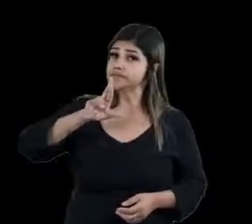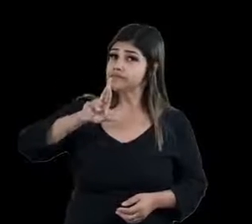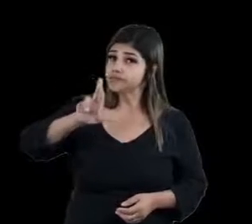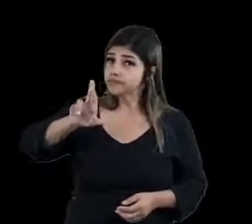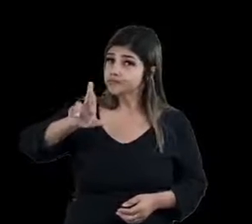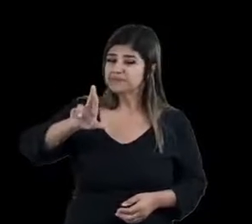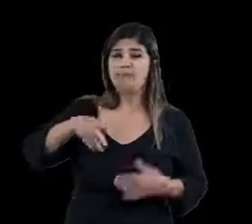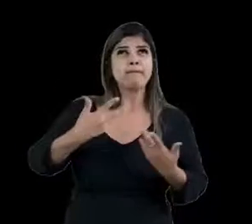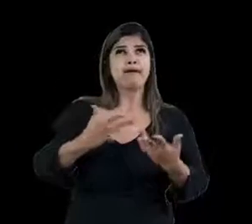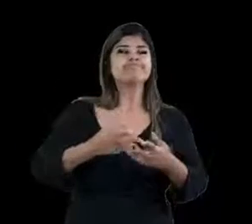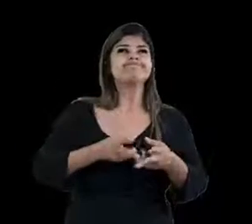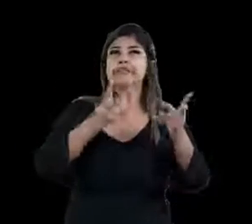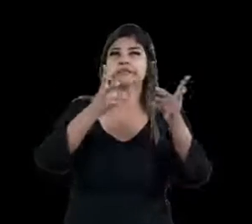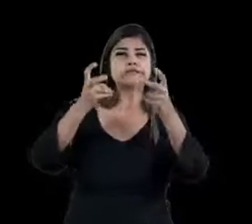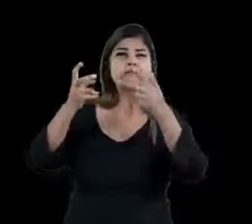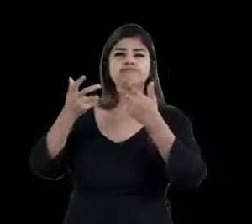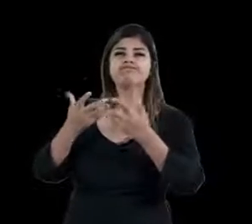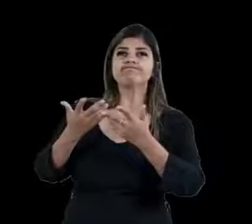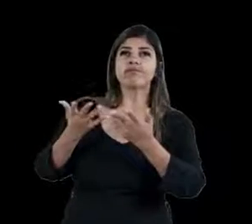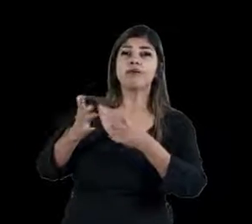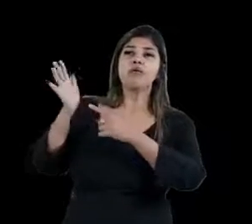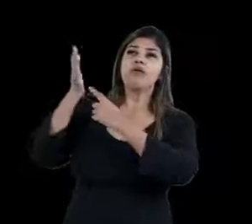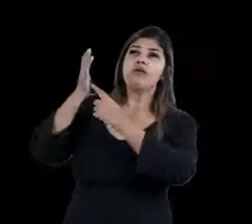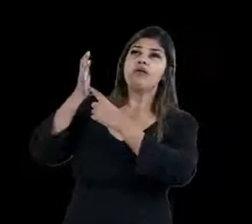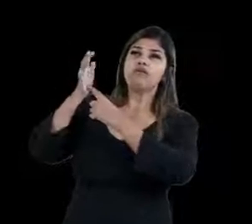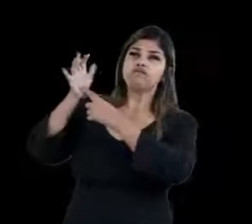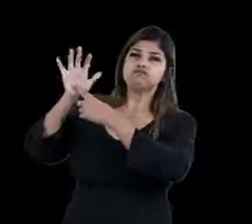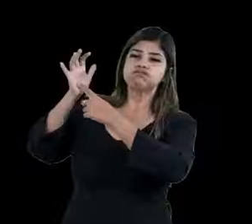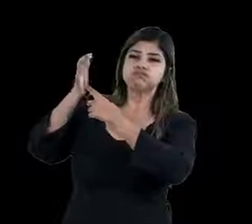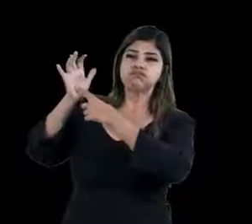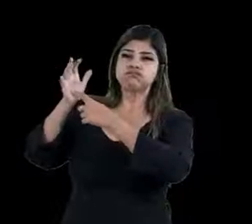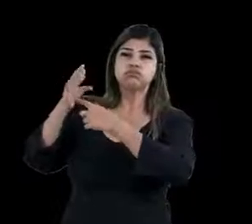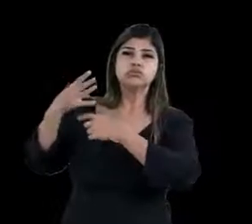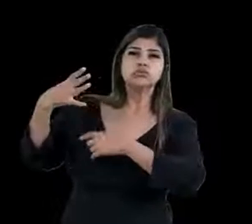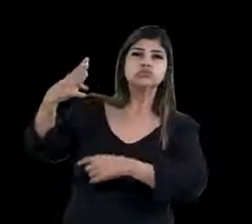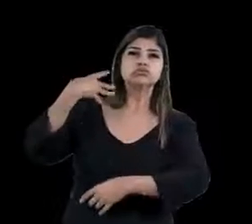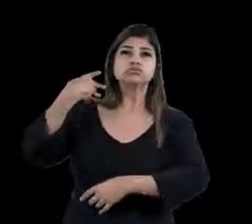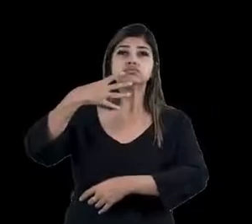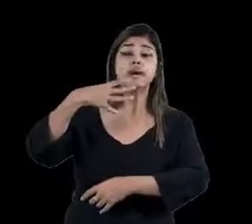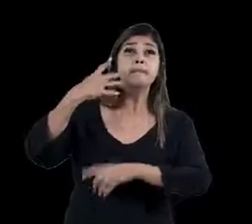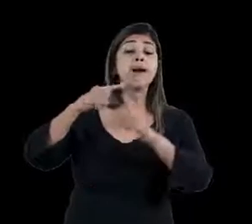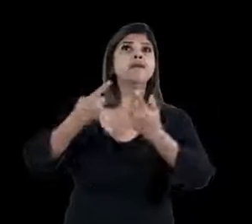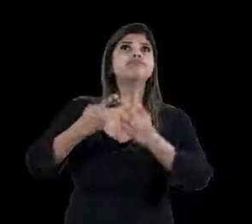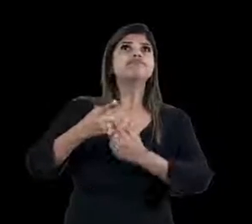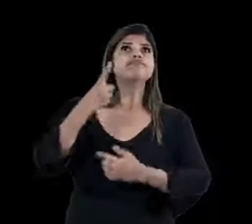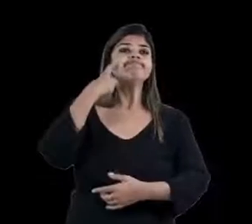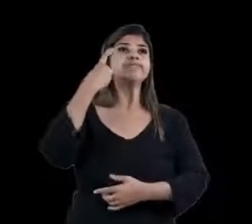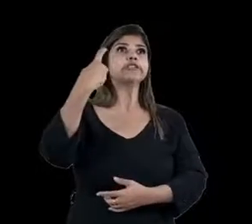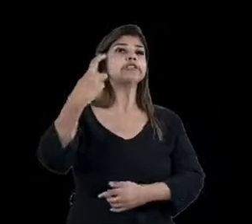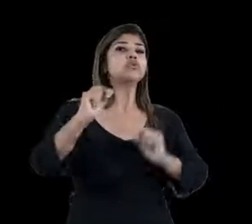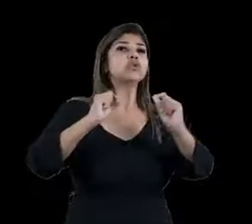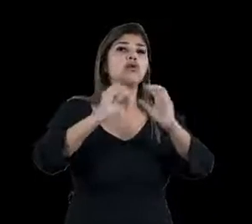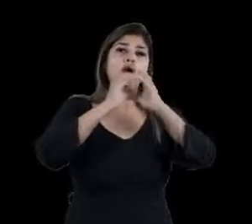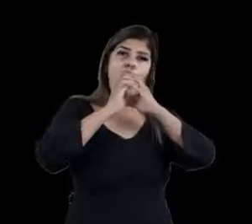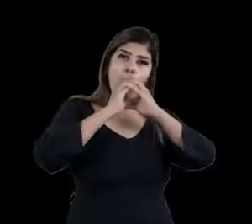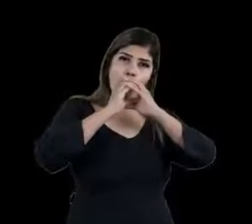Here I did many experiments, but none of them attracted their attention as much as the fan and the hand